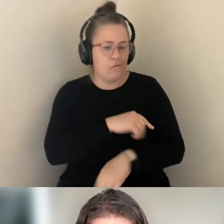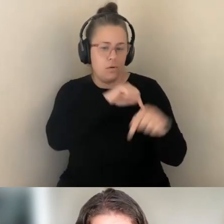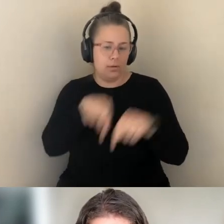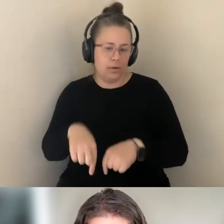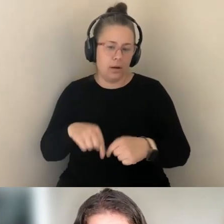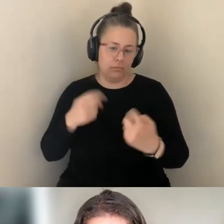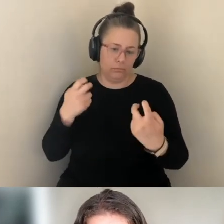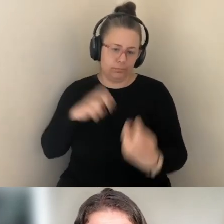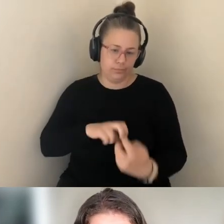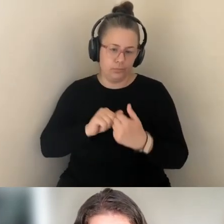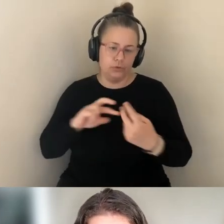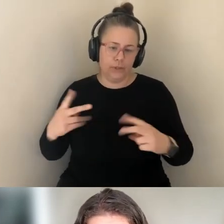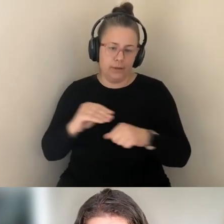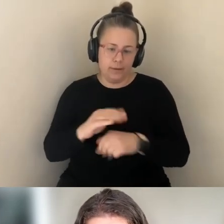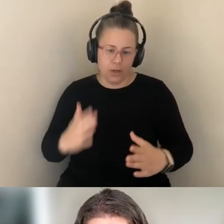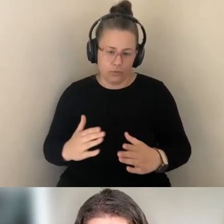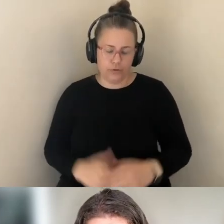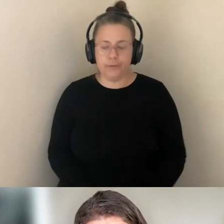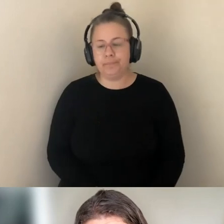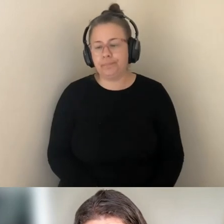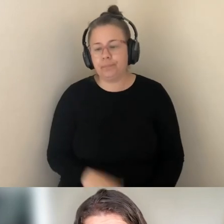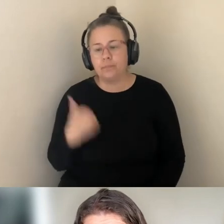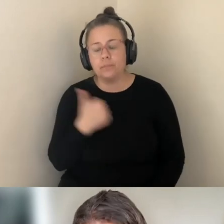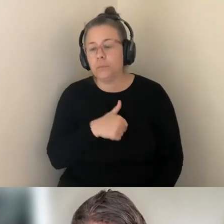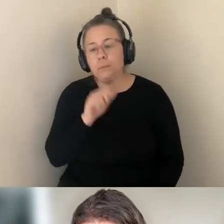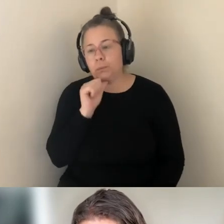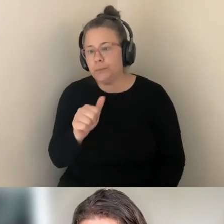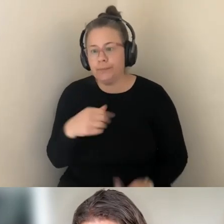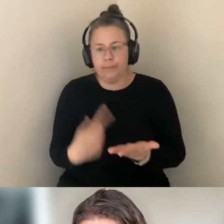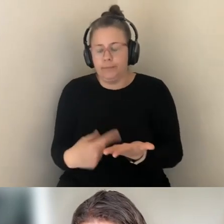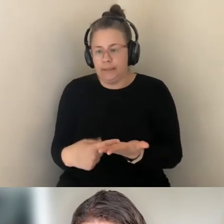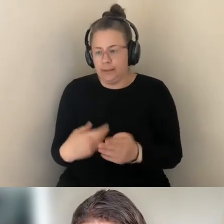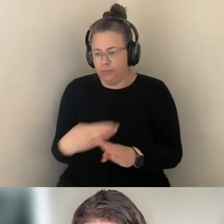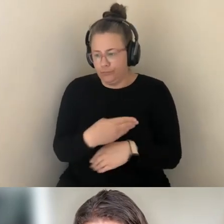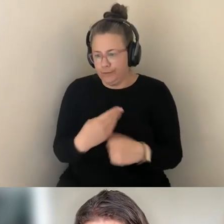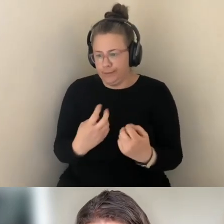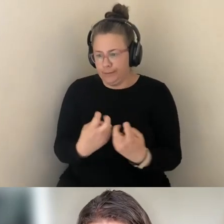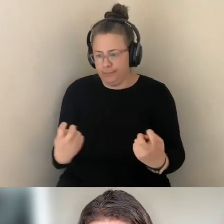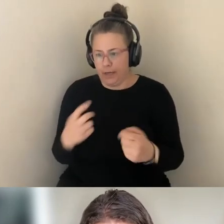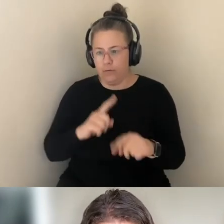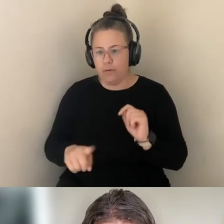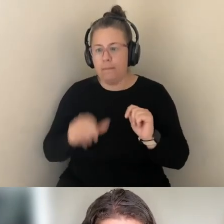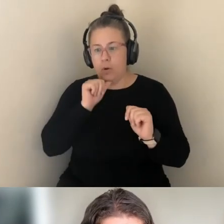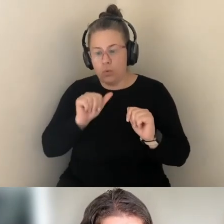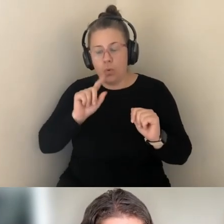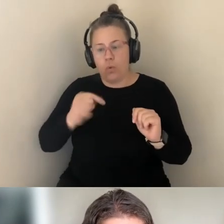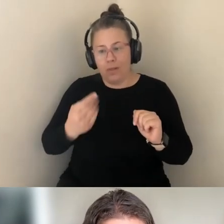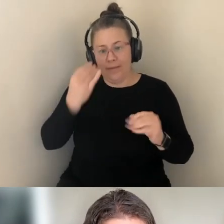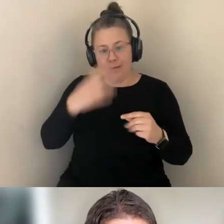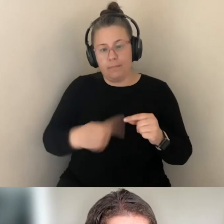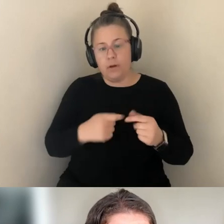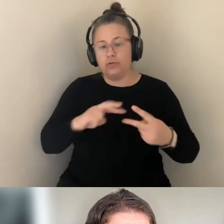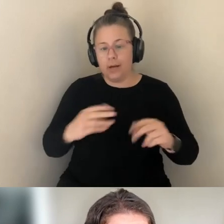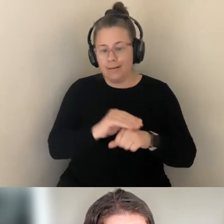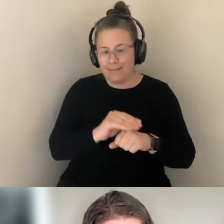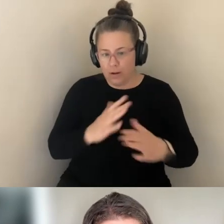to yet last panel around making sure that we're also thinking beyond genetic counselors to other healthcare providers as we think about this conversation is really